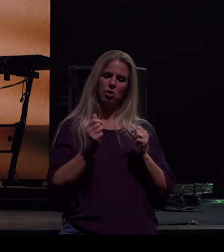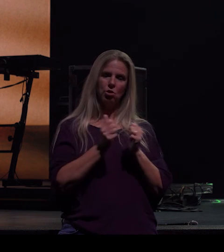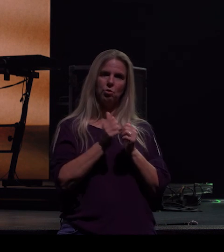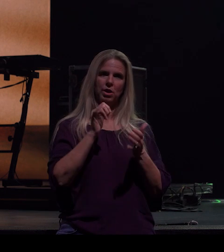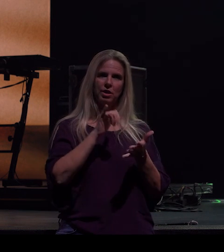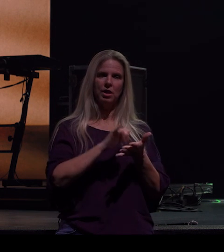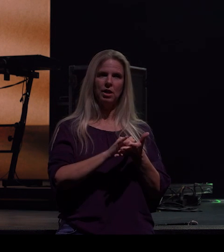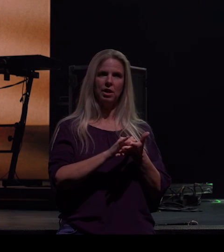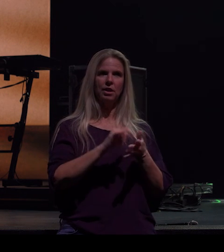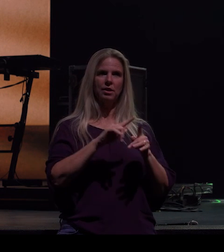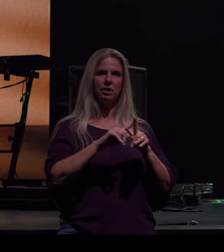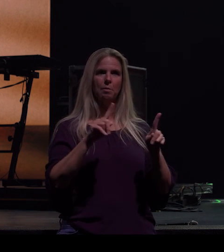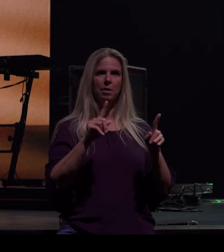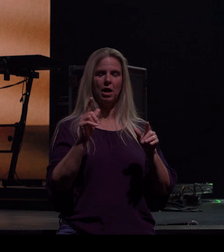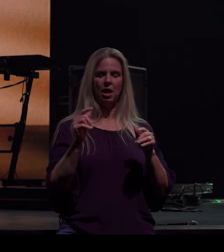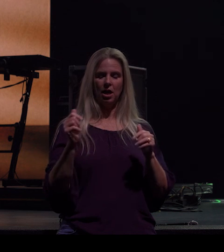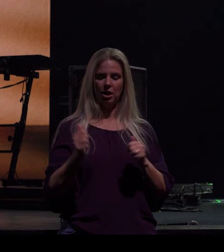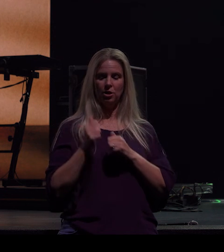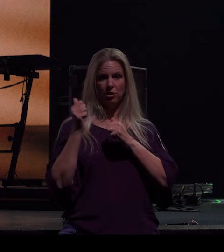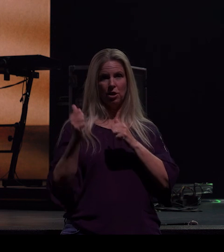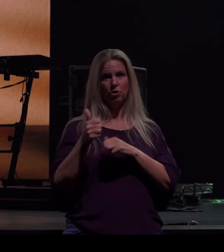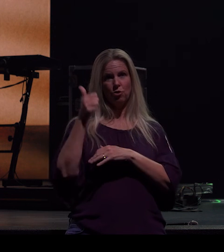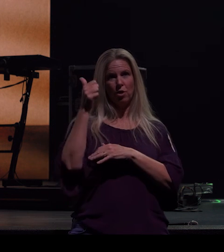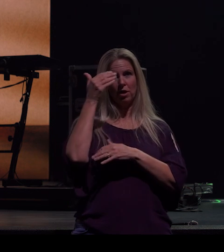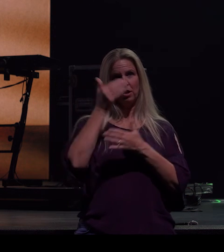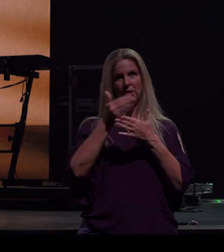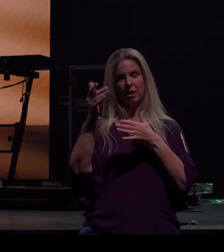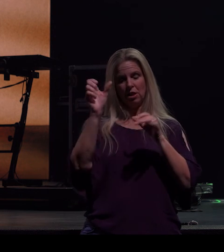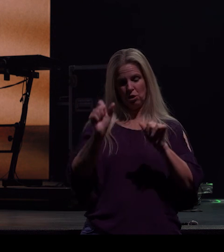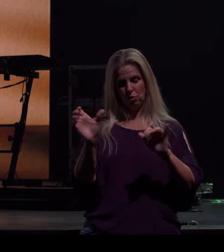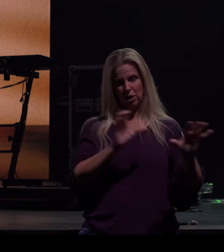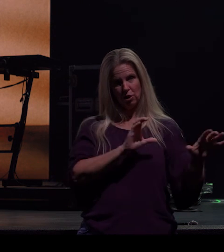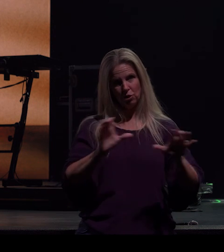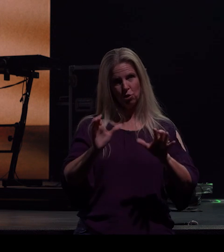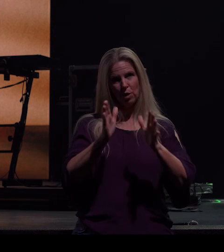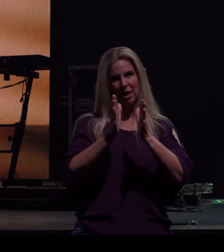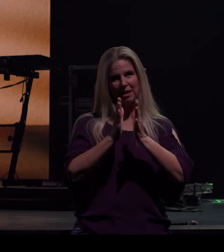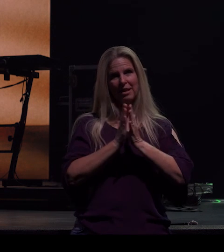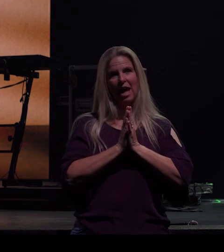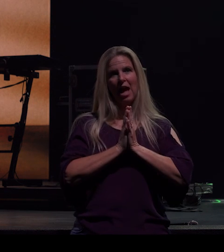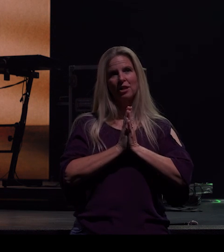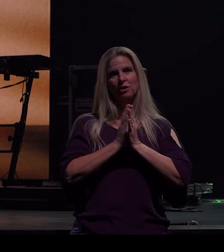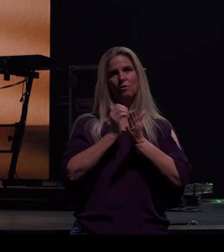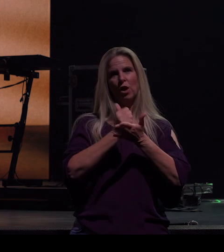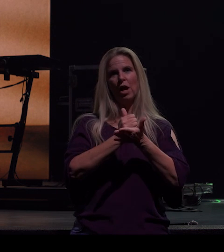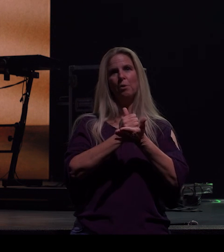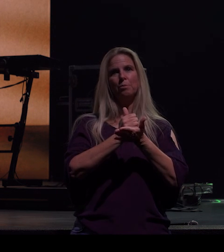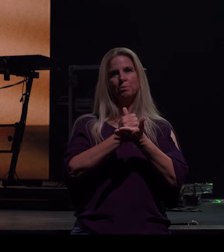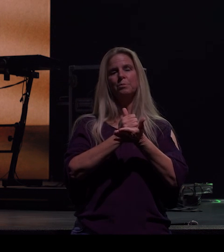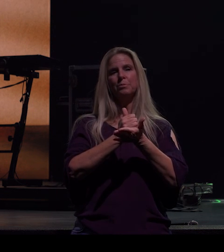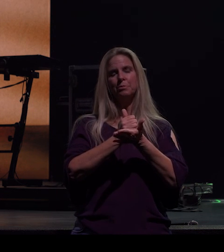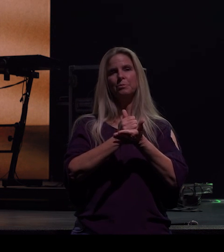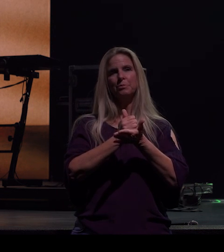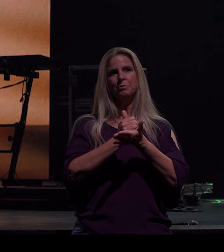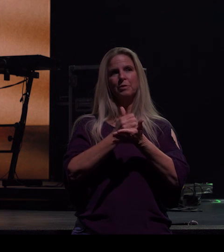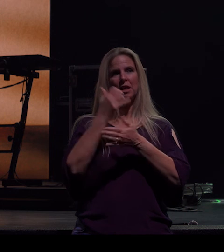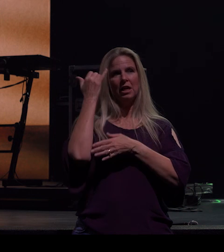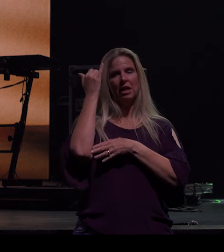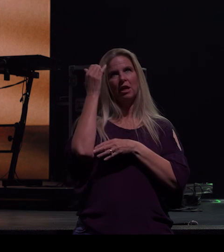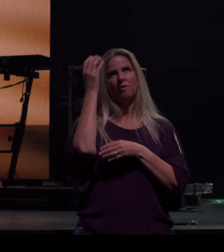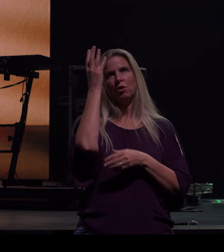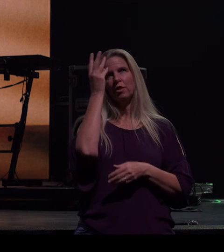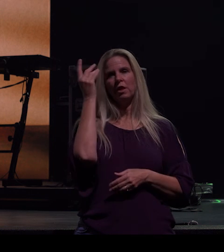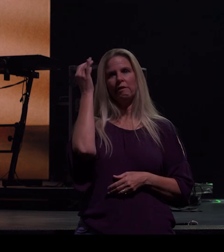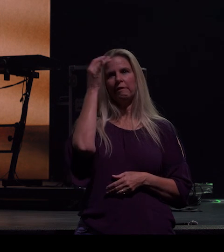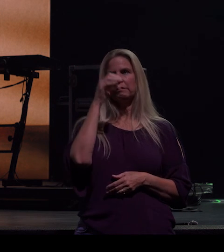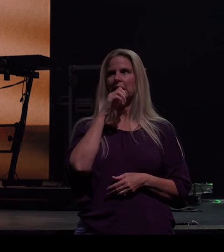that sometimes the strongest thing you can do is ask somebody else for help. If you're wondering, man, I